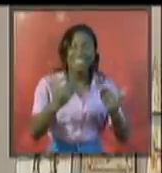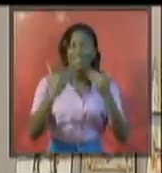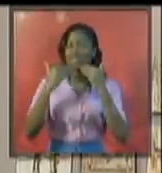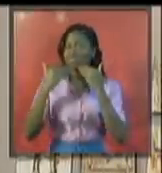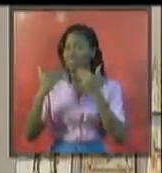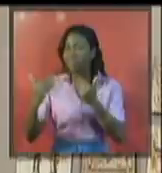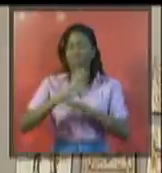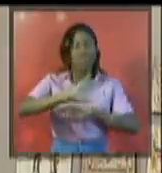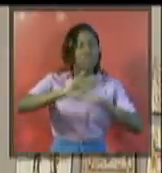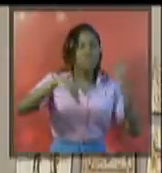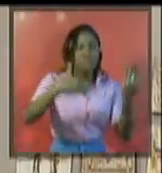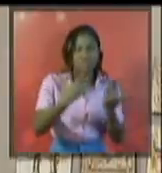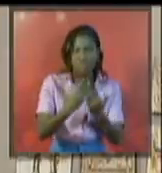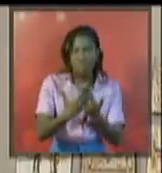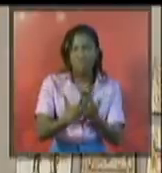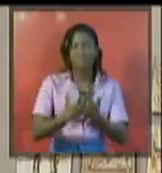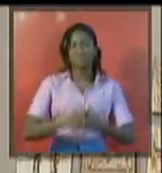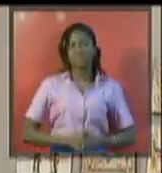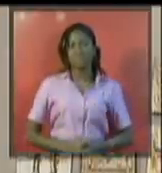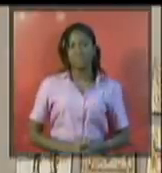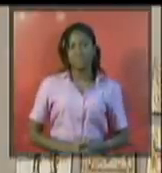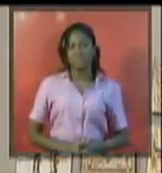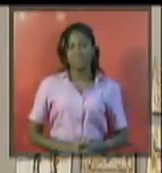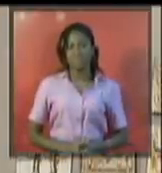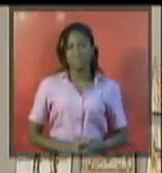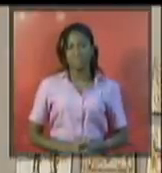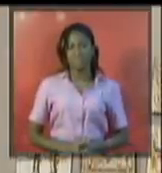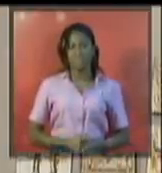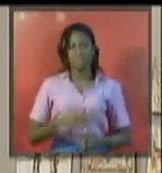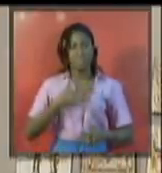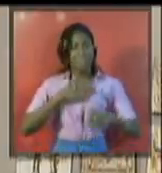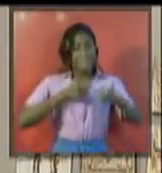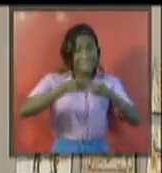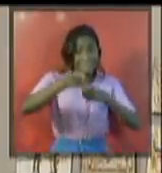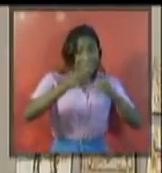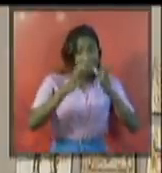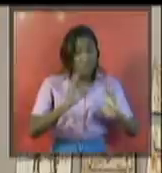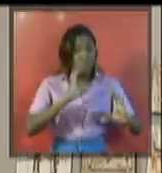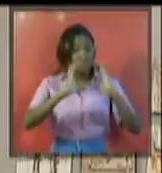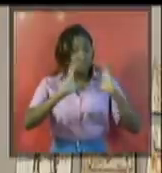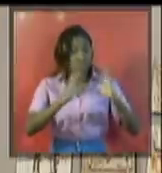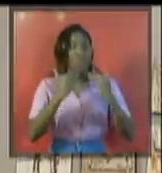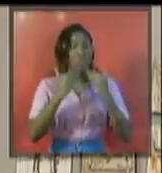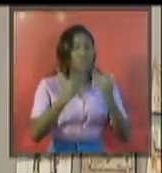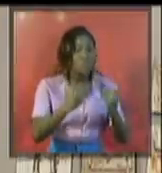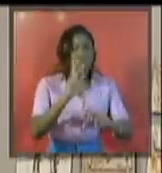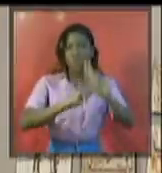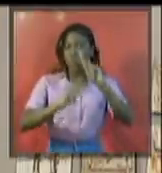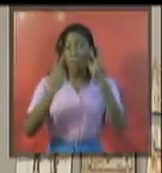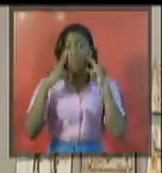Hines, Head of the EPI Unit, Ms. Alcantara, Manager CorpCom, members of the media, and viewing and listening